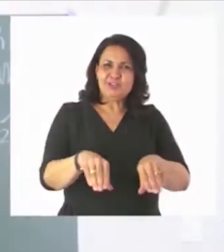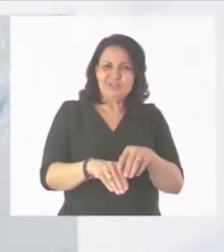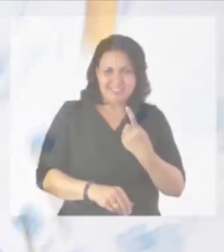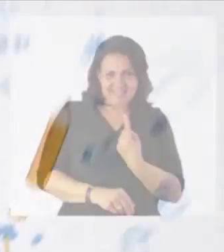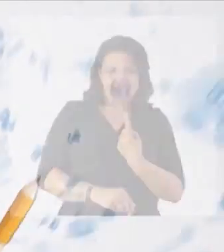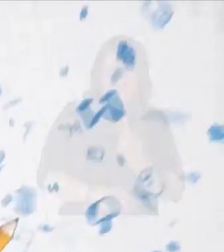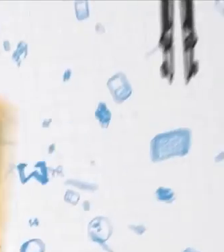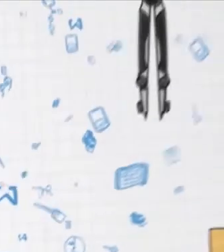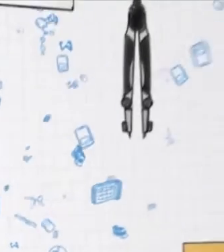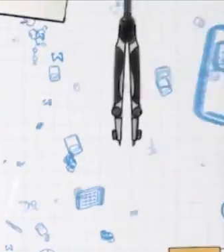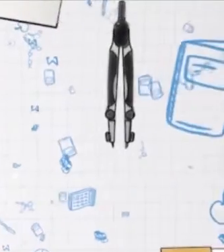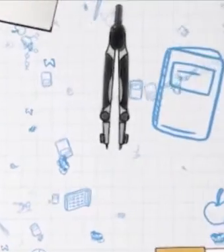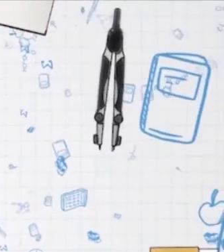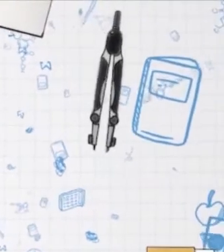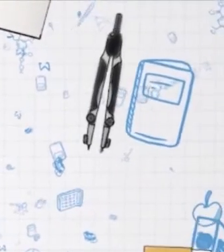help